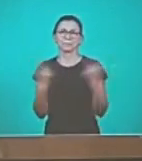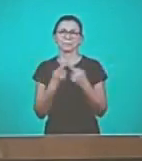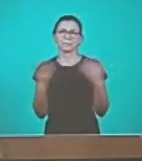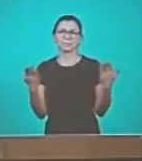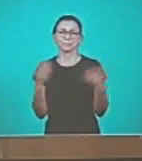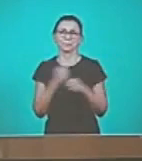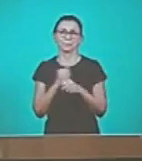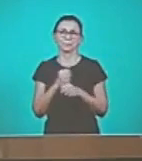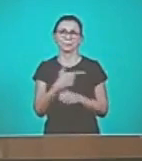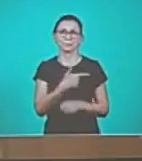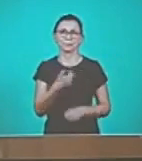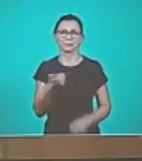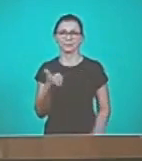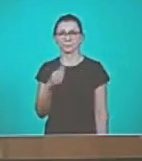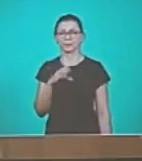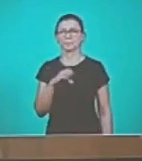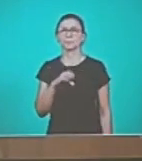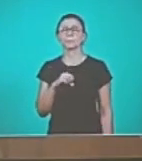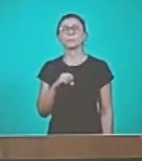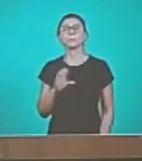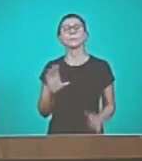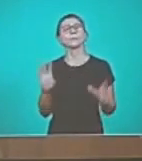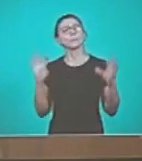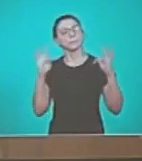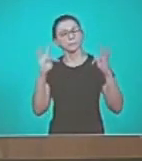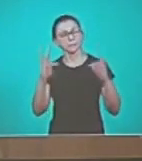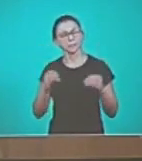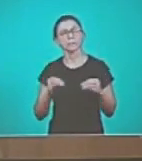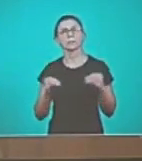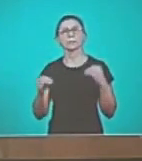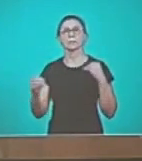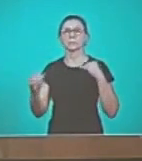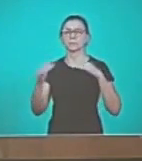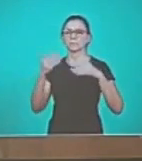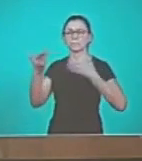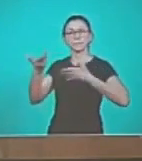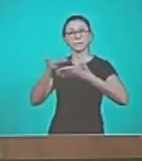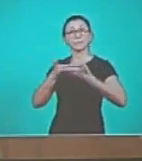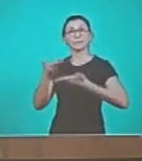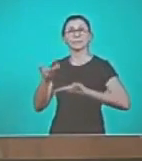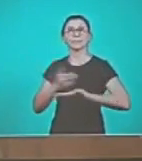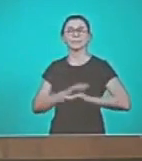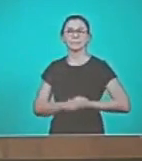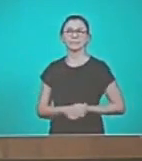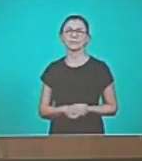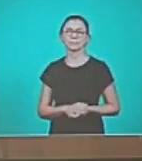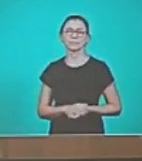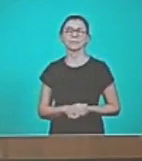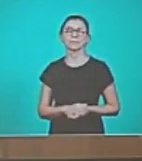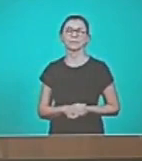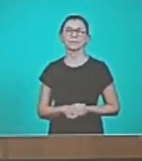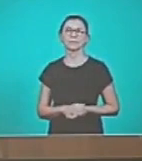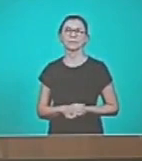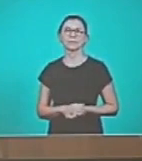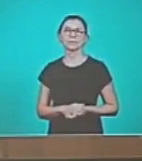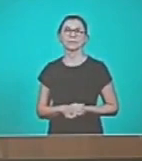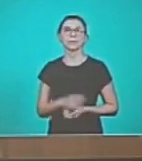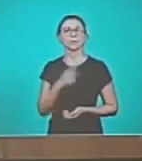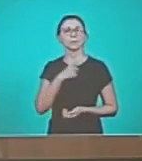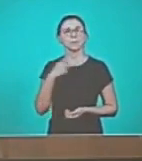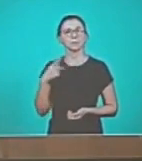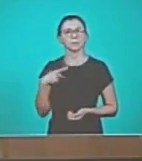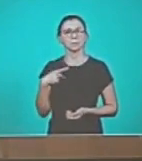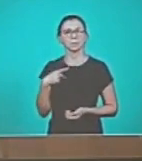this year alone. They are all contributing. This is the result of the work of the